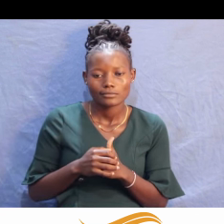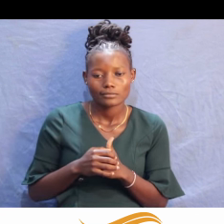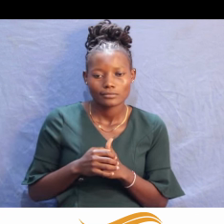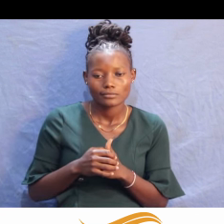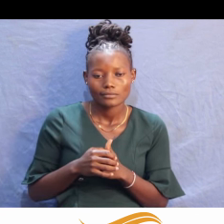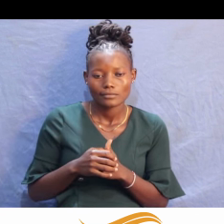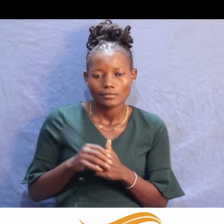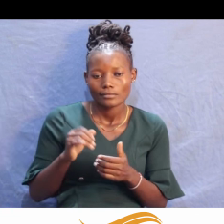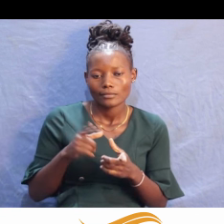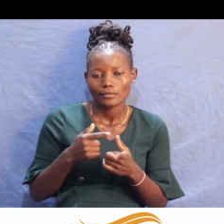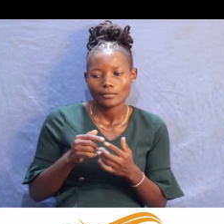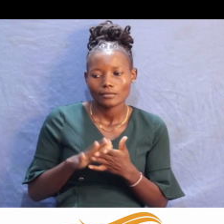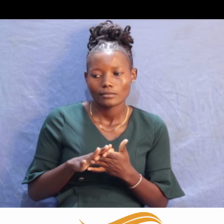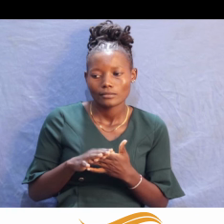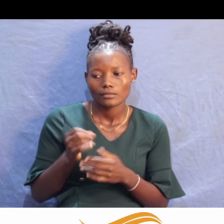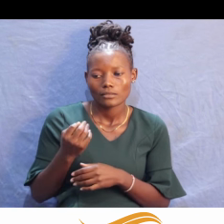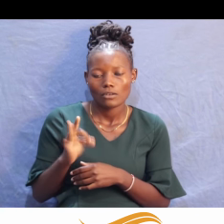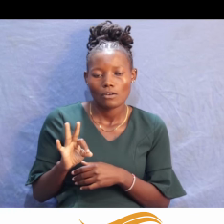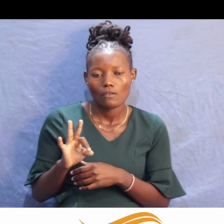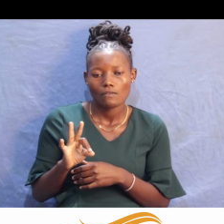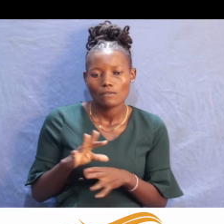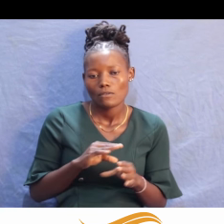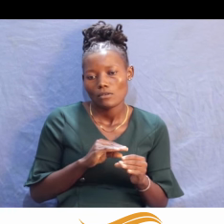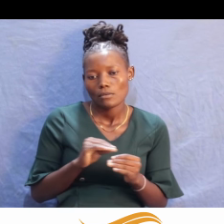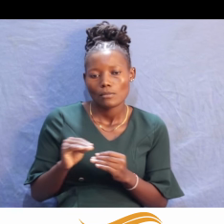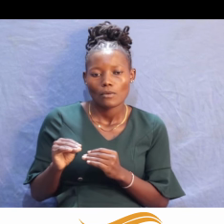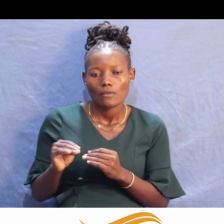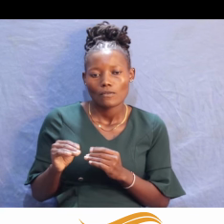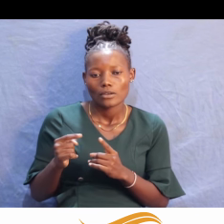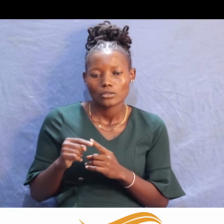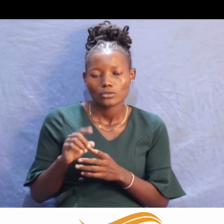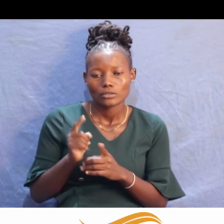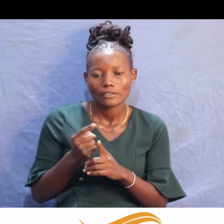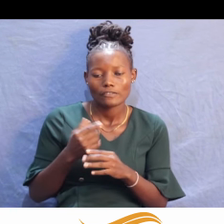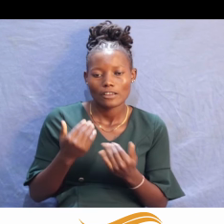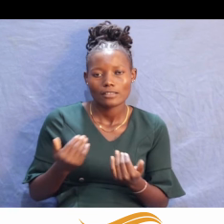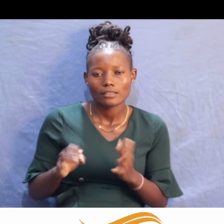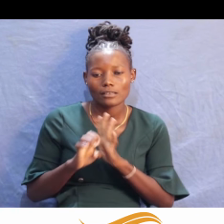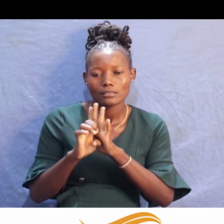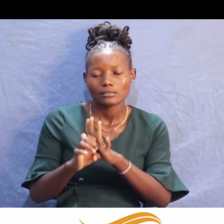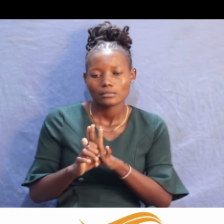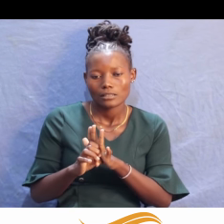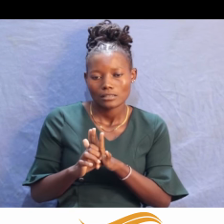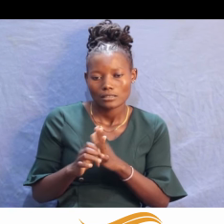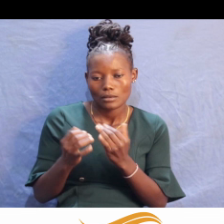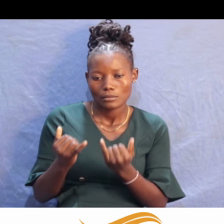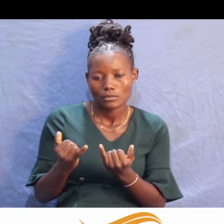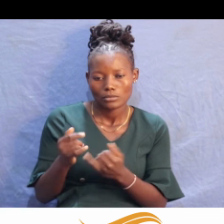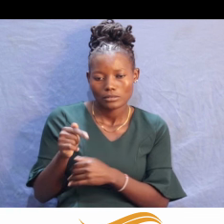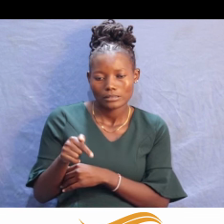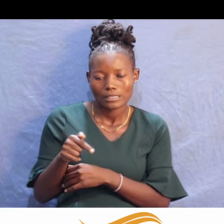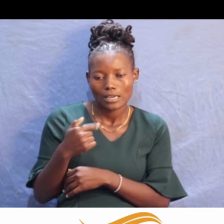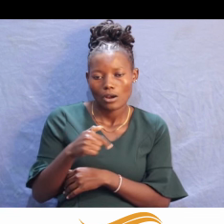much golf, but you know, the moving fast and weightlifting, things like that. So here we're looking